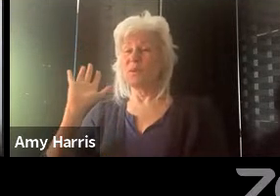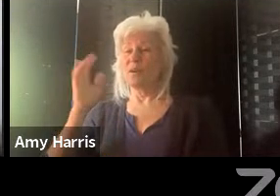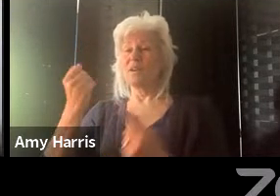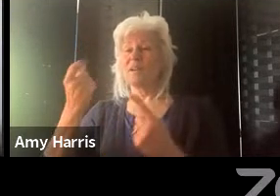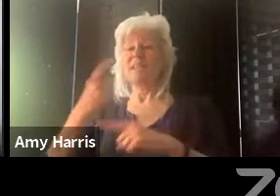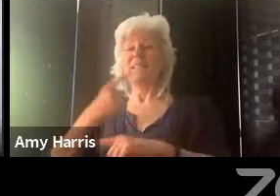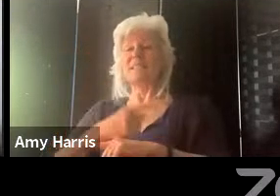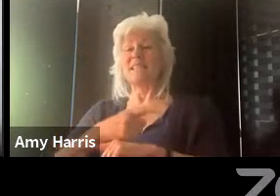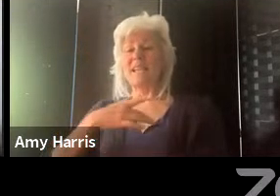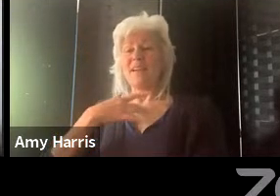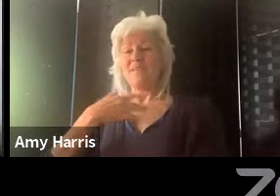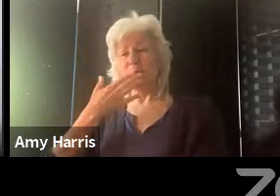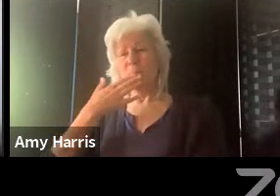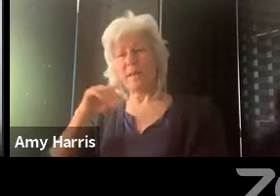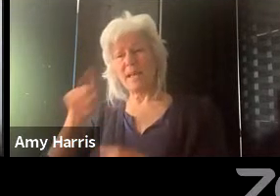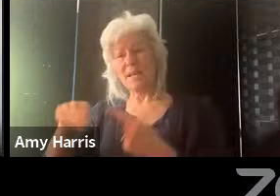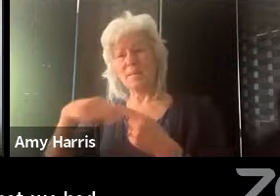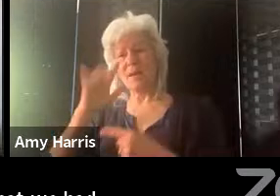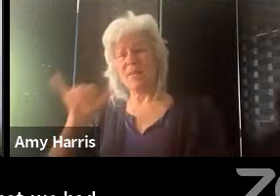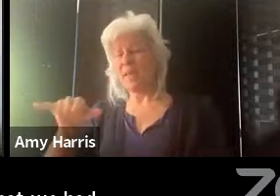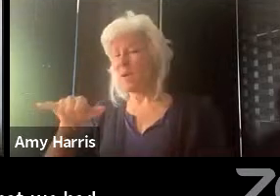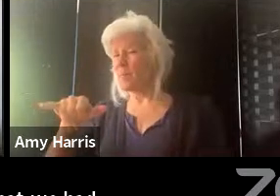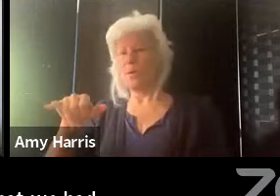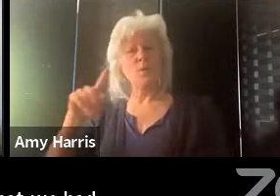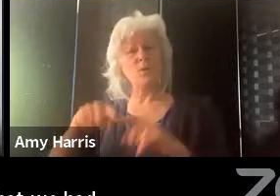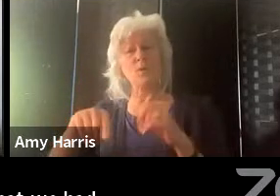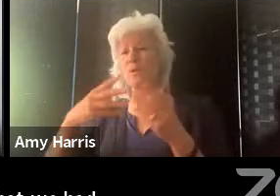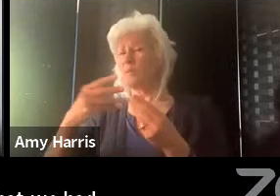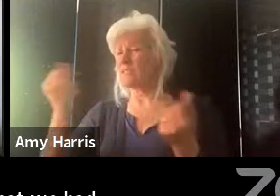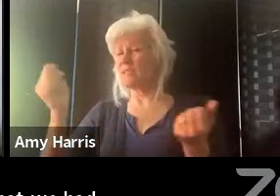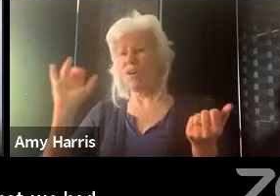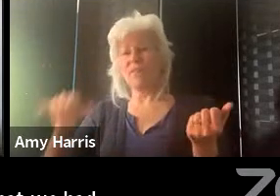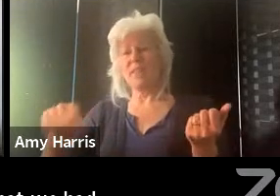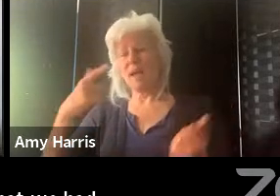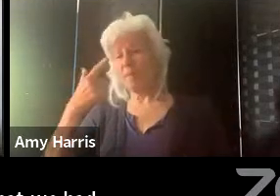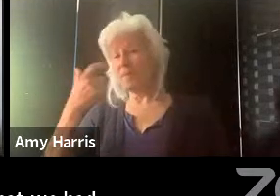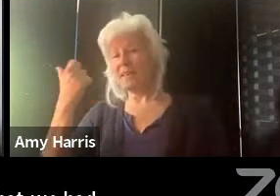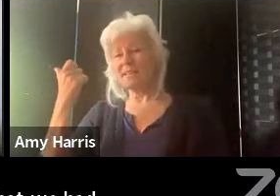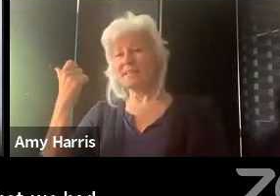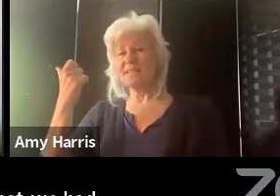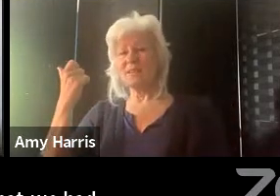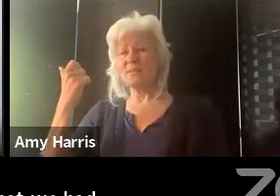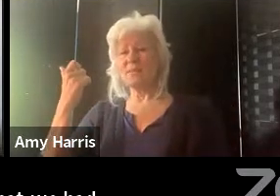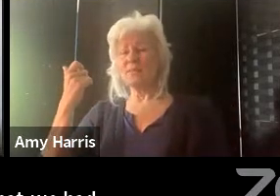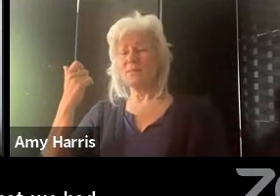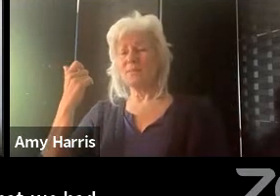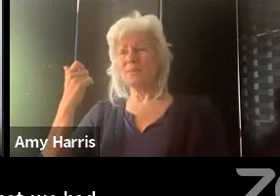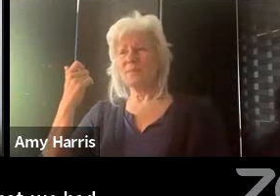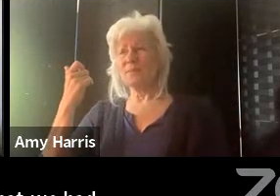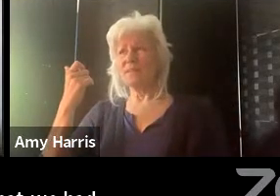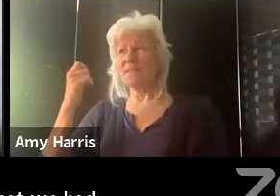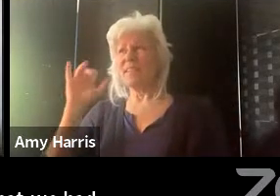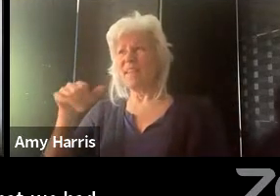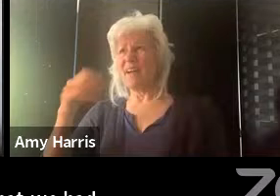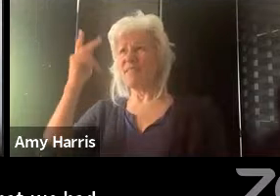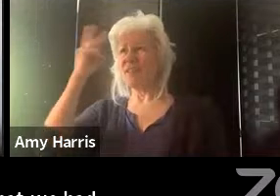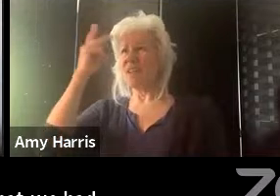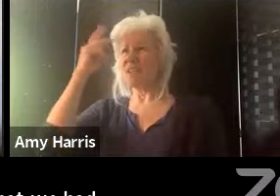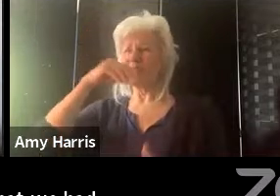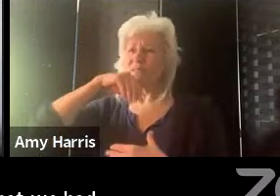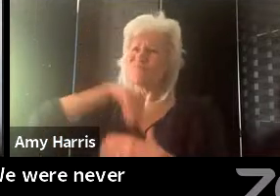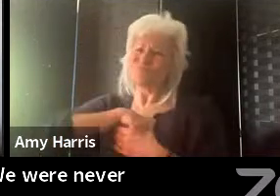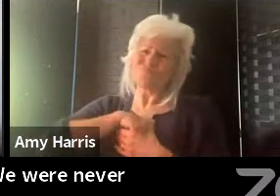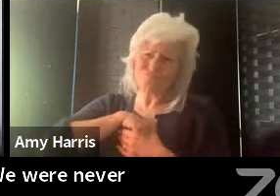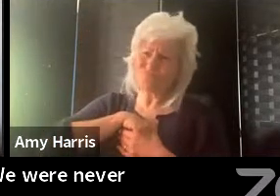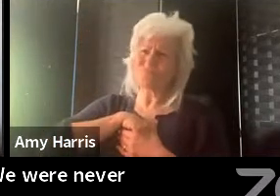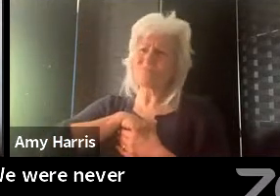feel badly about that, but we were never able to resolve it. Because that was so, that awful philosophy was so